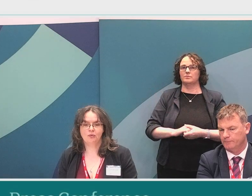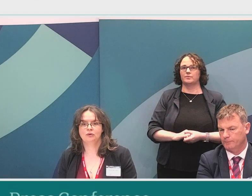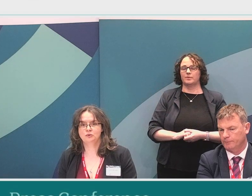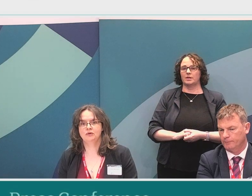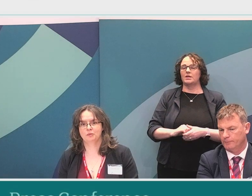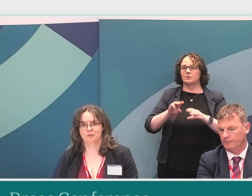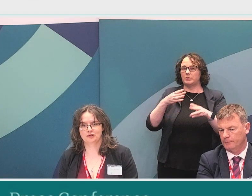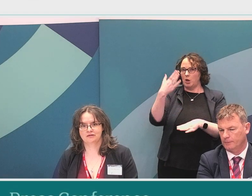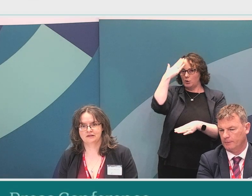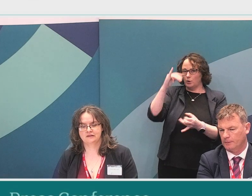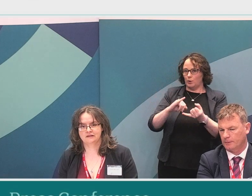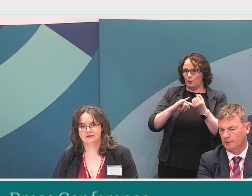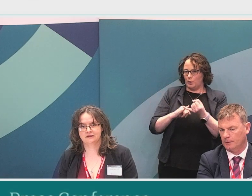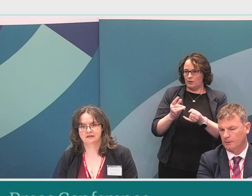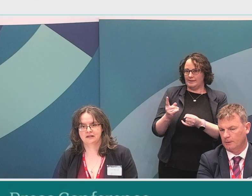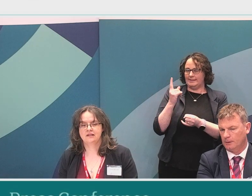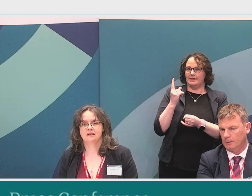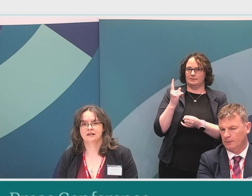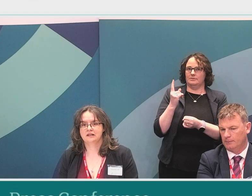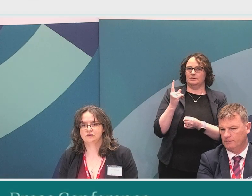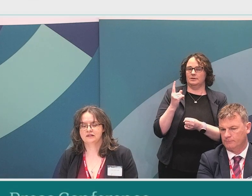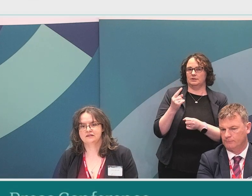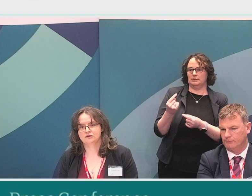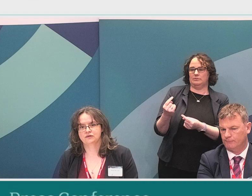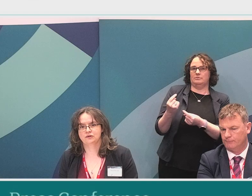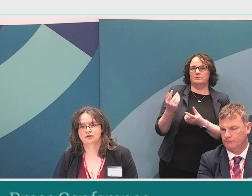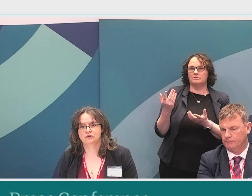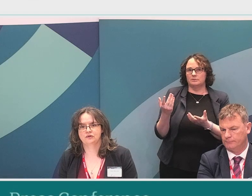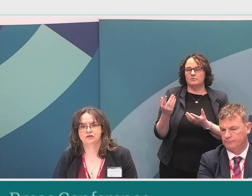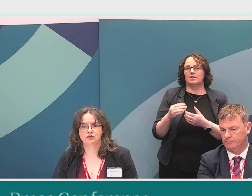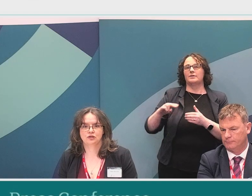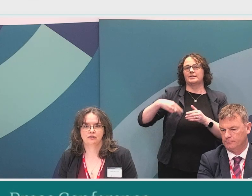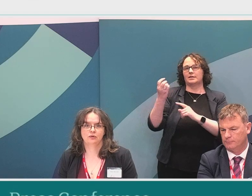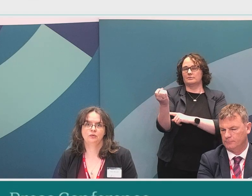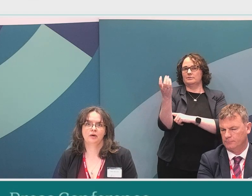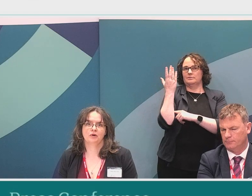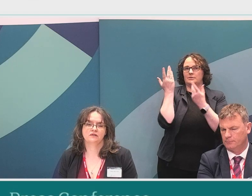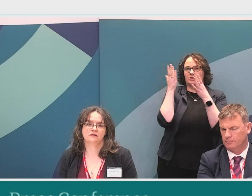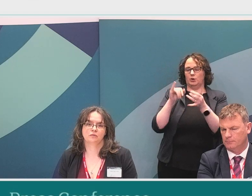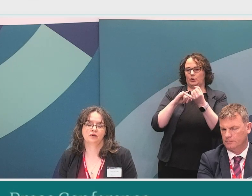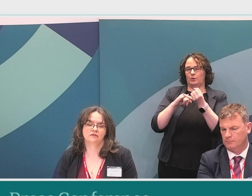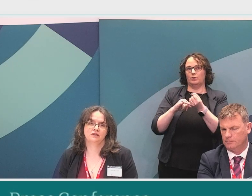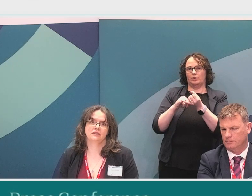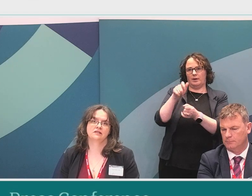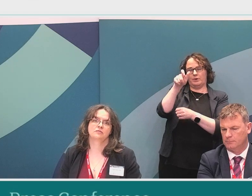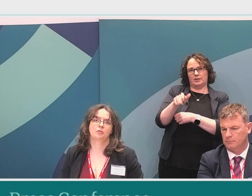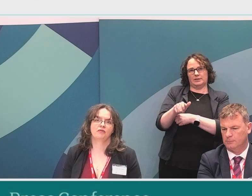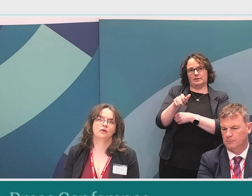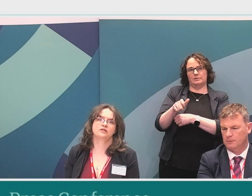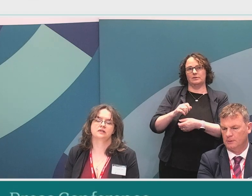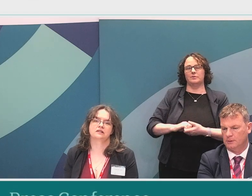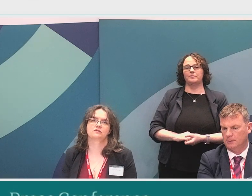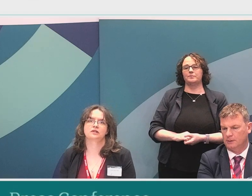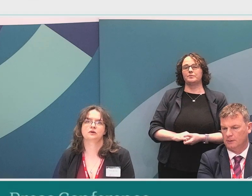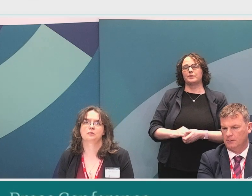know who the perpetrator is. And the next few slides I'm just going to show is going to touch on who that person was within that. Before I do